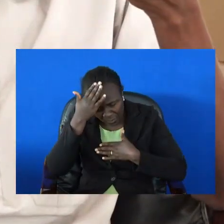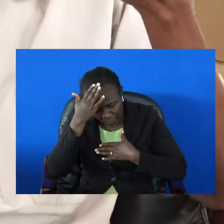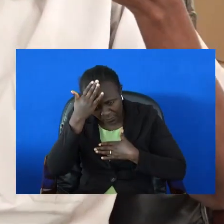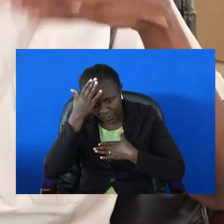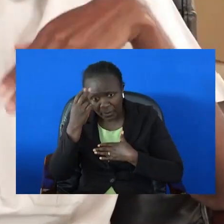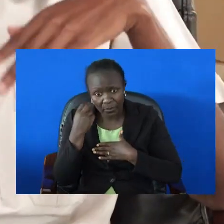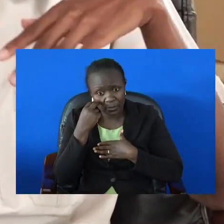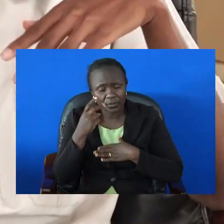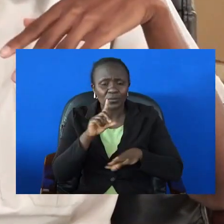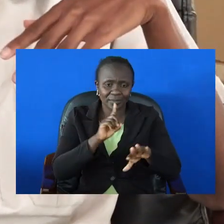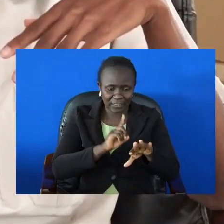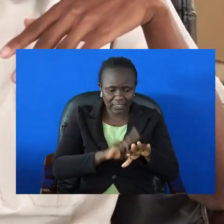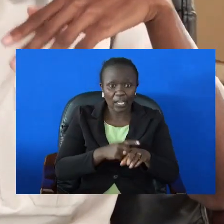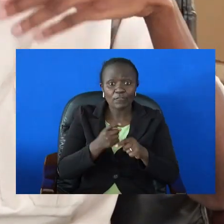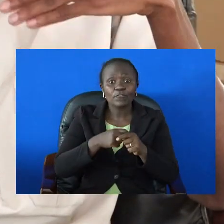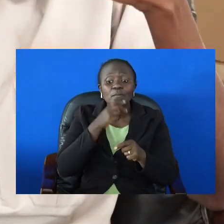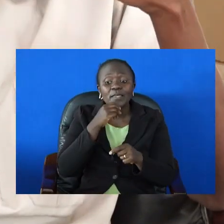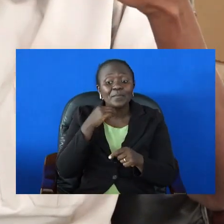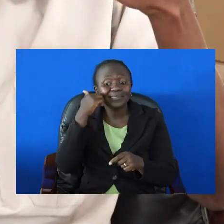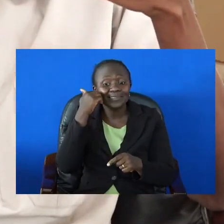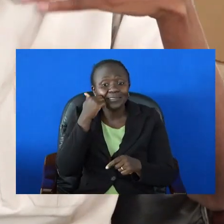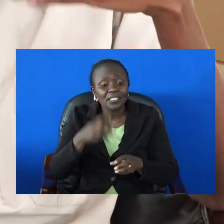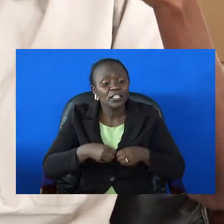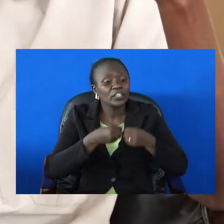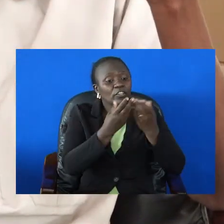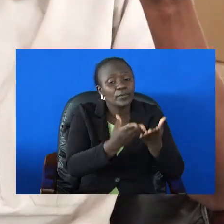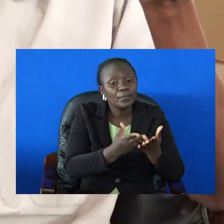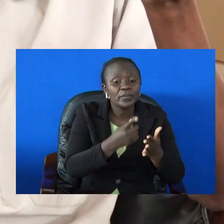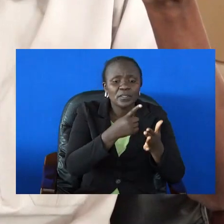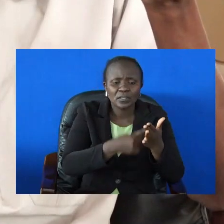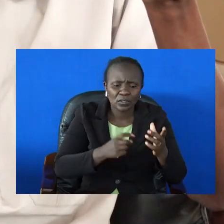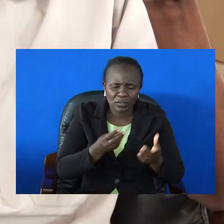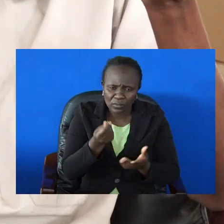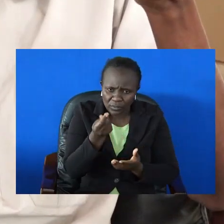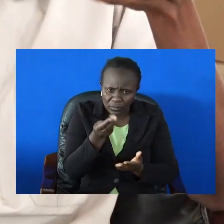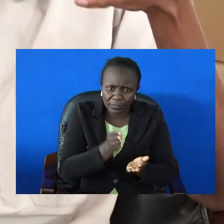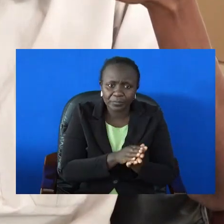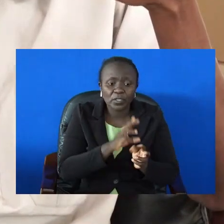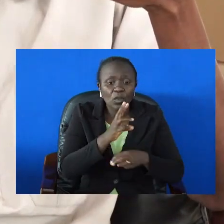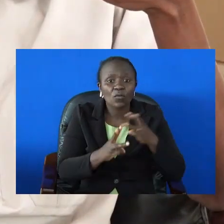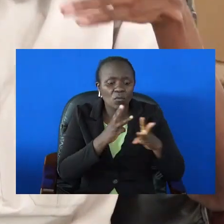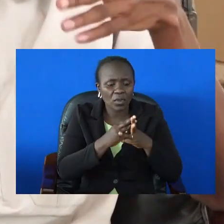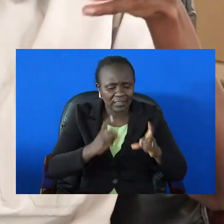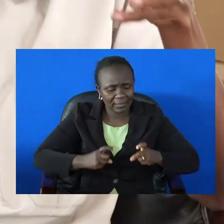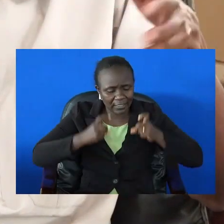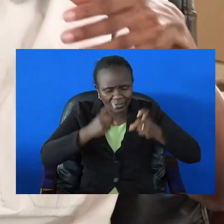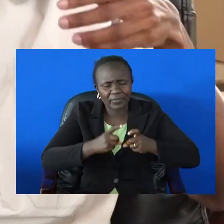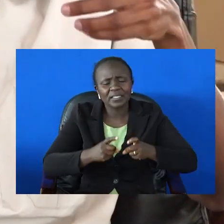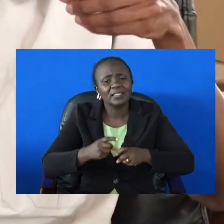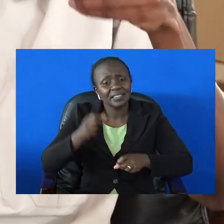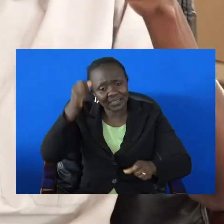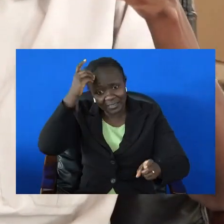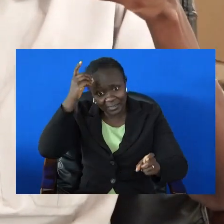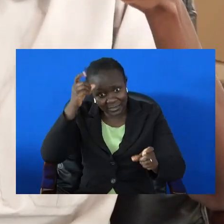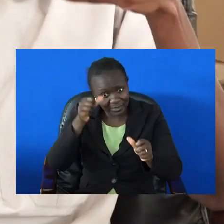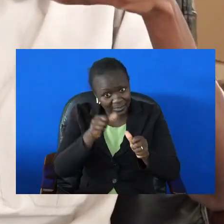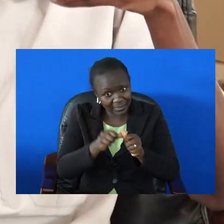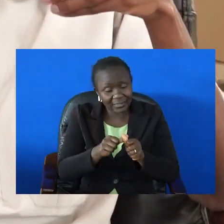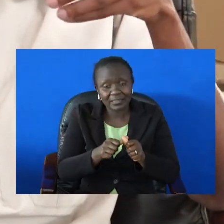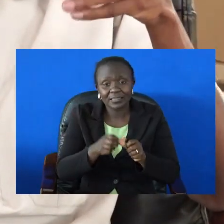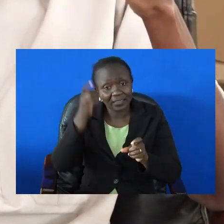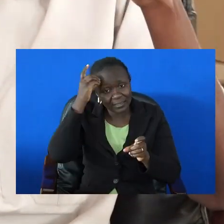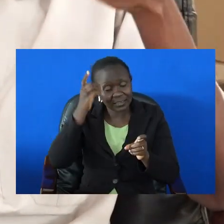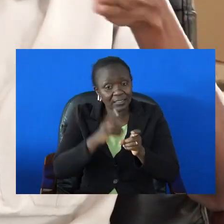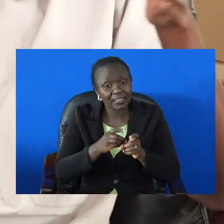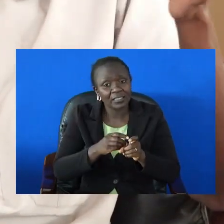he saw an opportunity from Naaman, who was giving out worldly gifts, he decided to go for those worldly gifts, yet forgetting